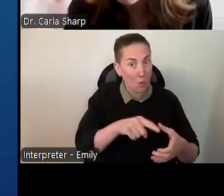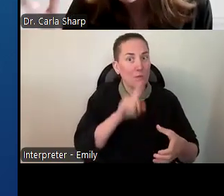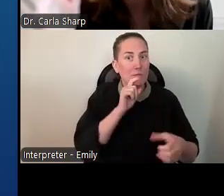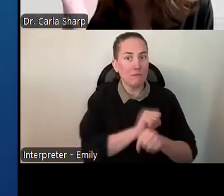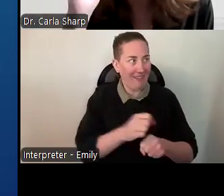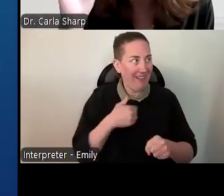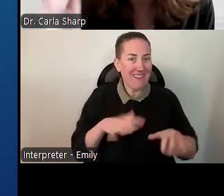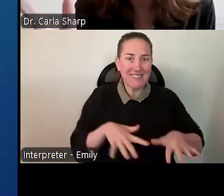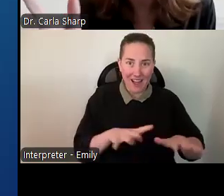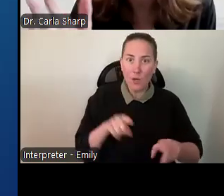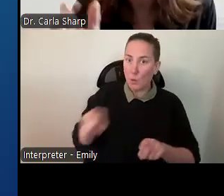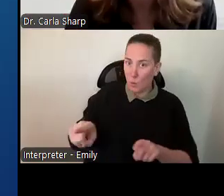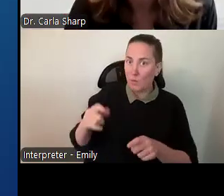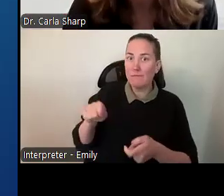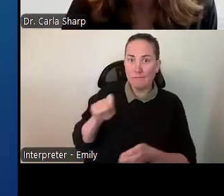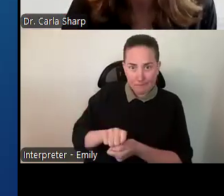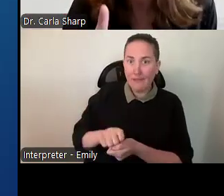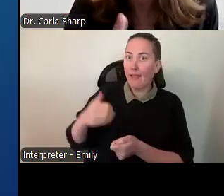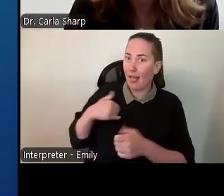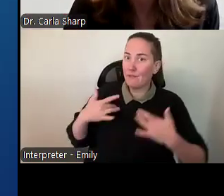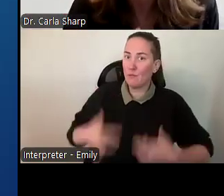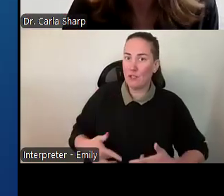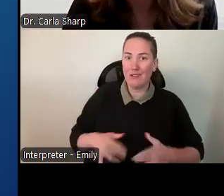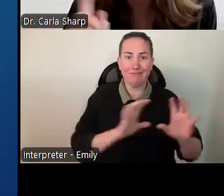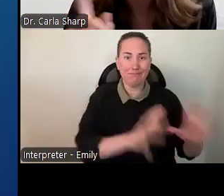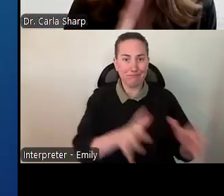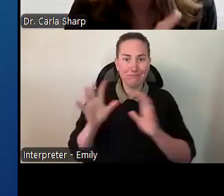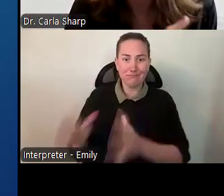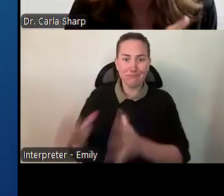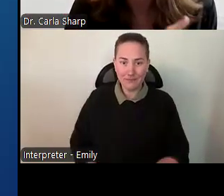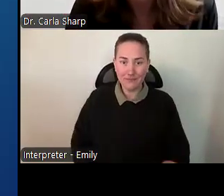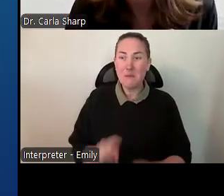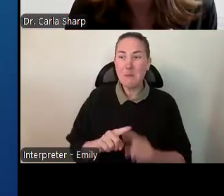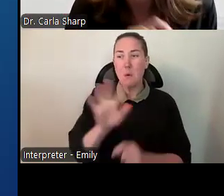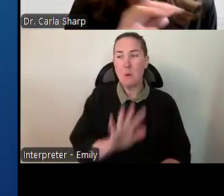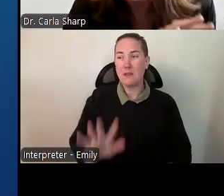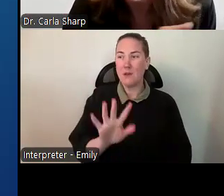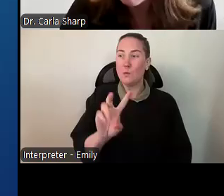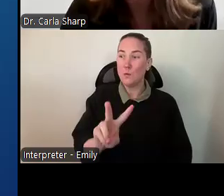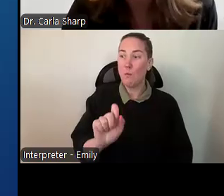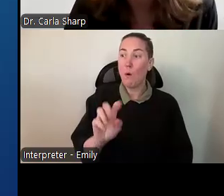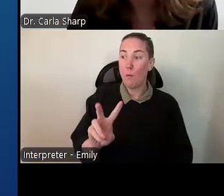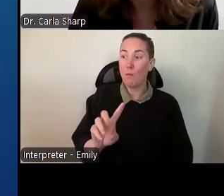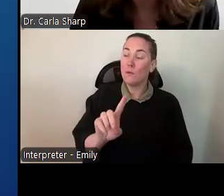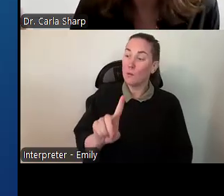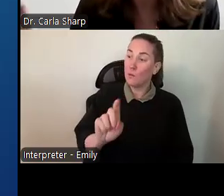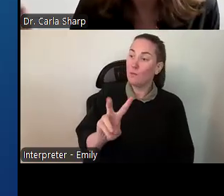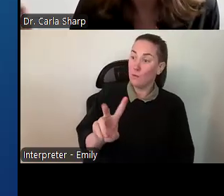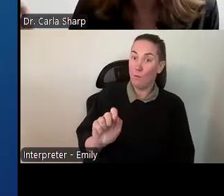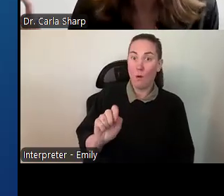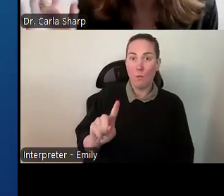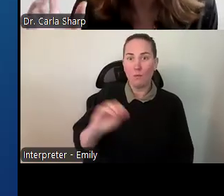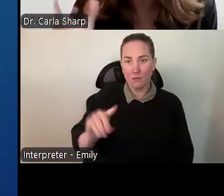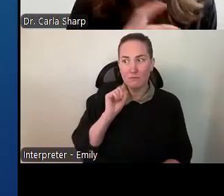sample that has depression. Only 2.1 are clinically referred in these trials that we have based our evidence base